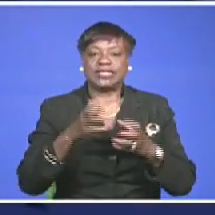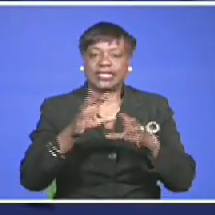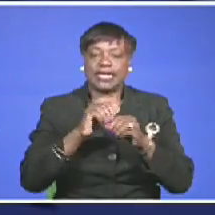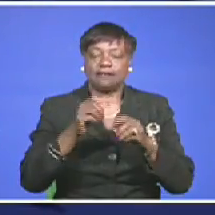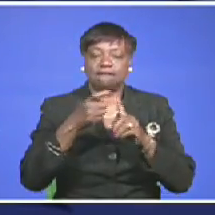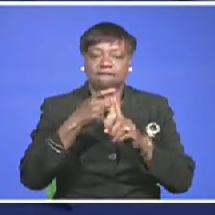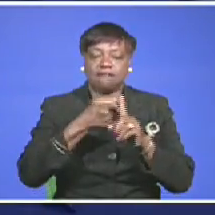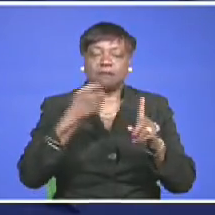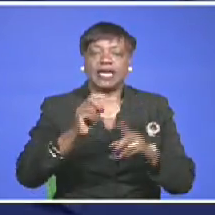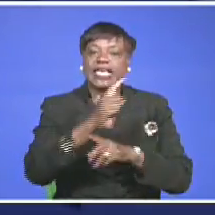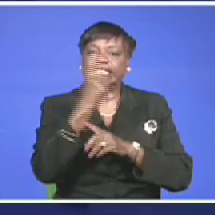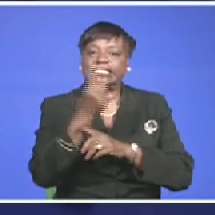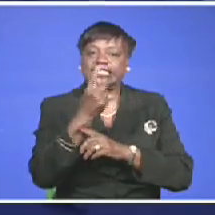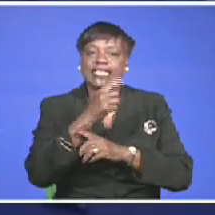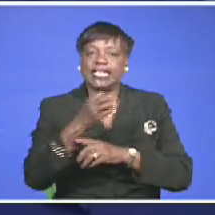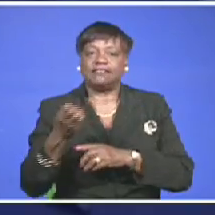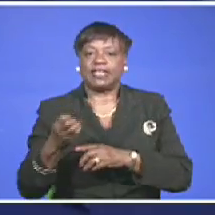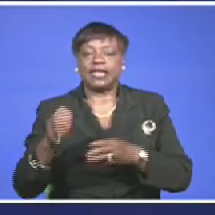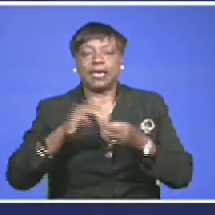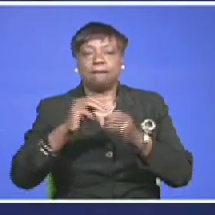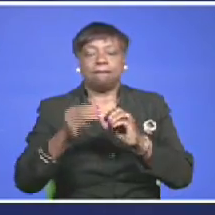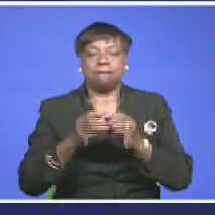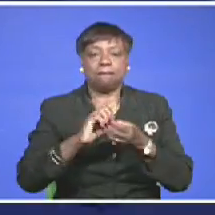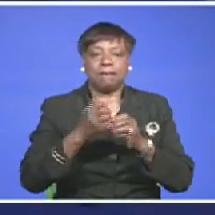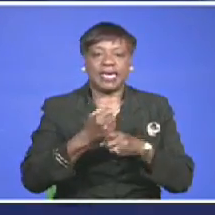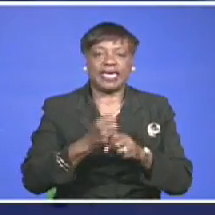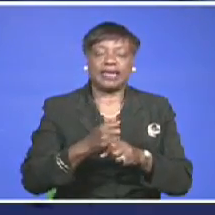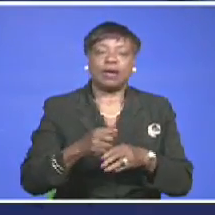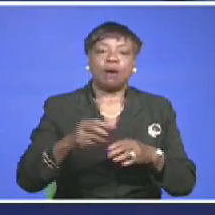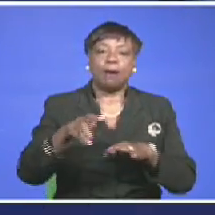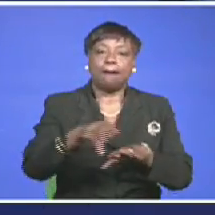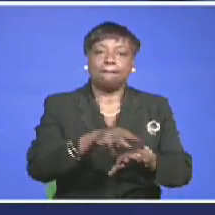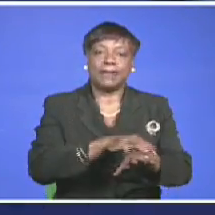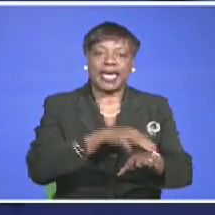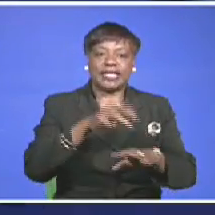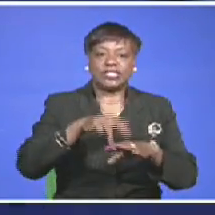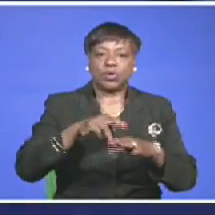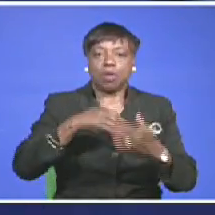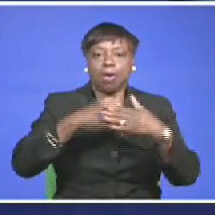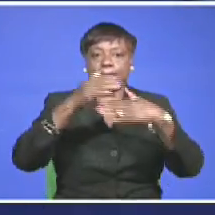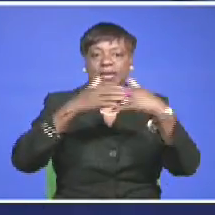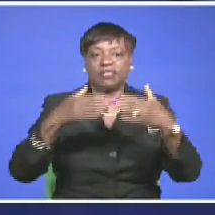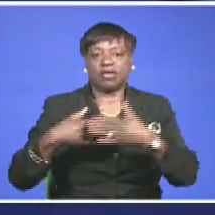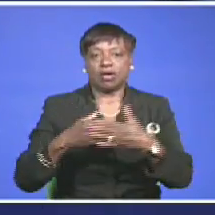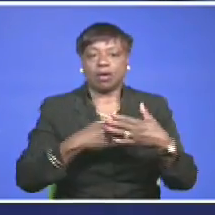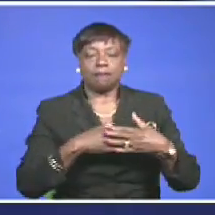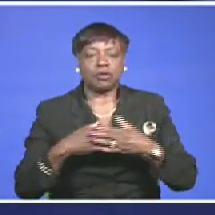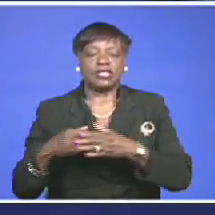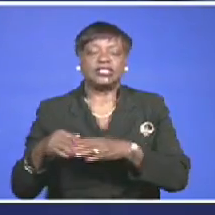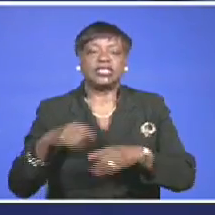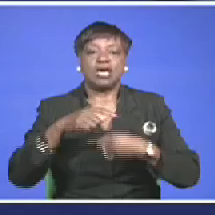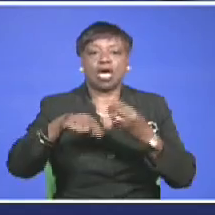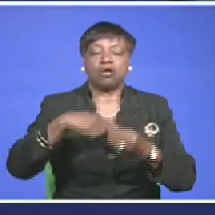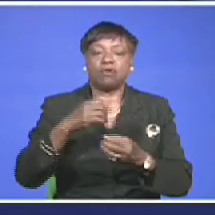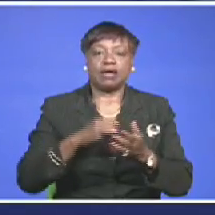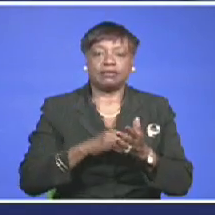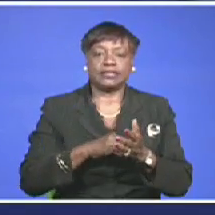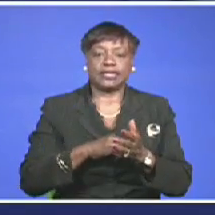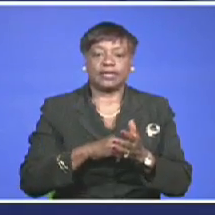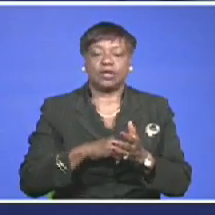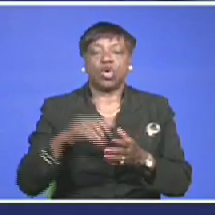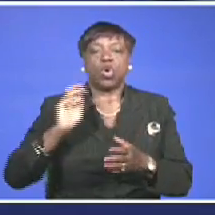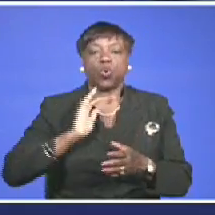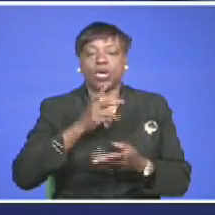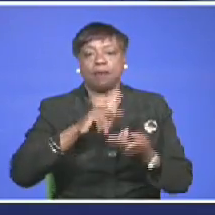event and make it a milestone event. Build a community around it, move the movement forward. And so we partnered